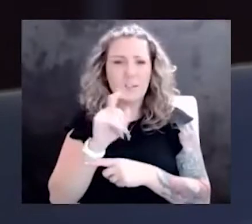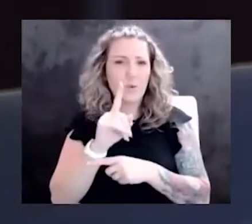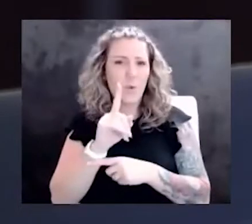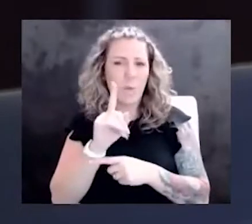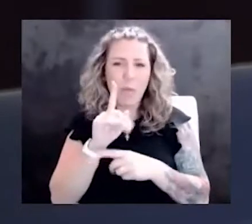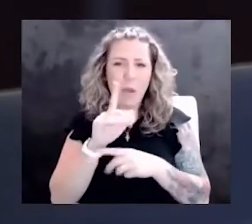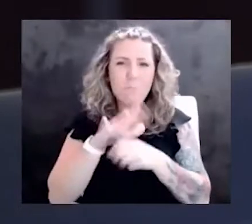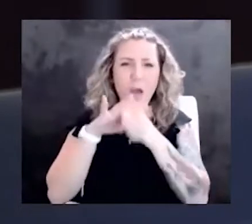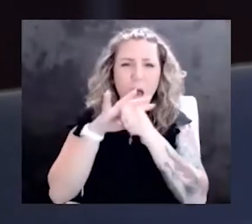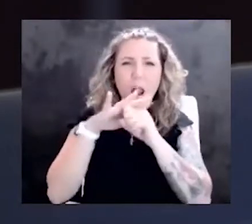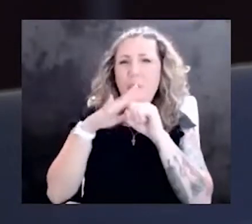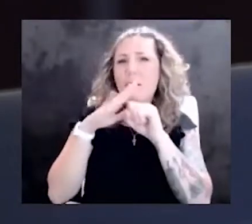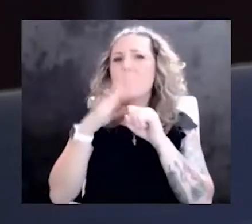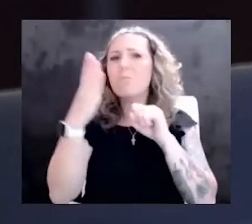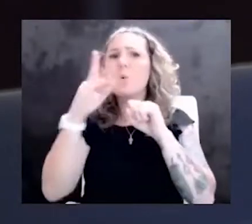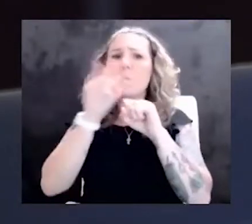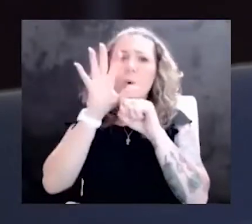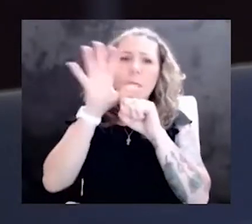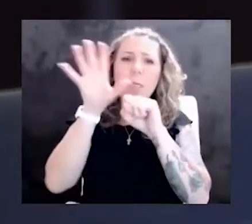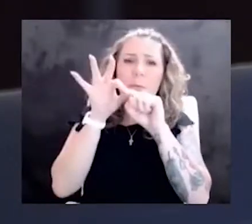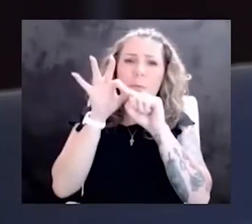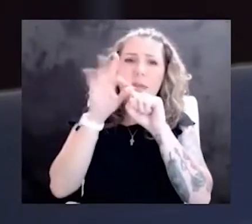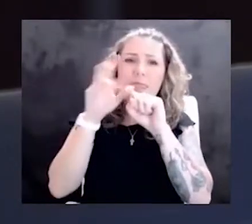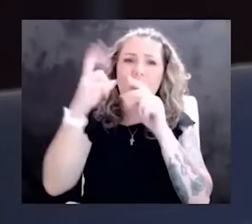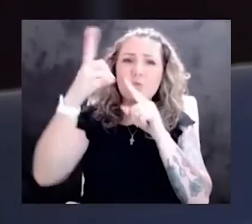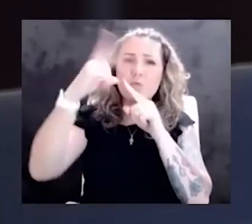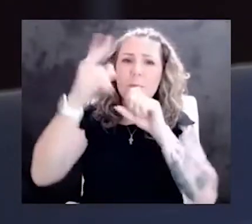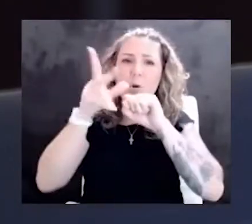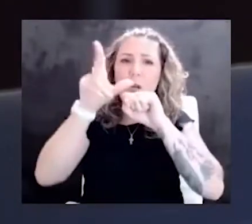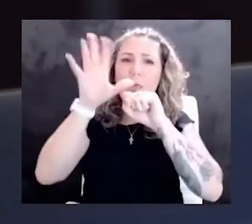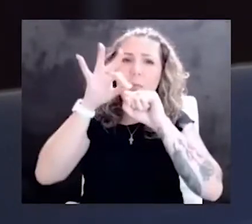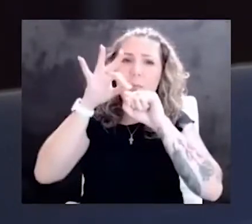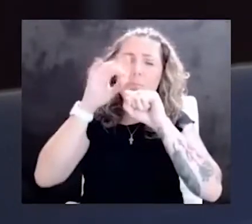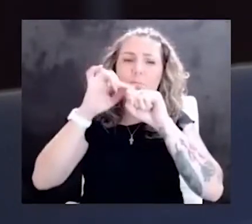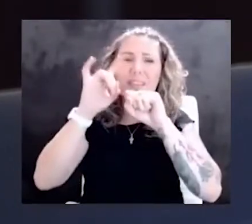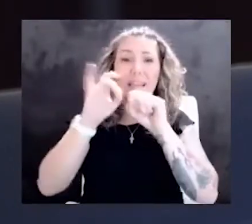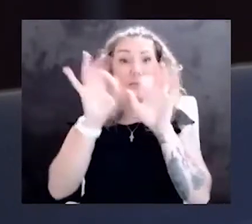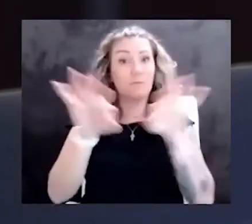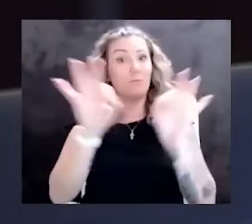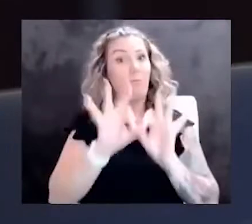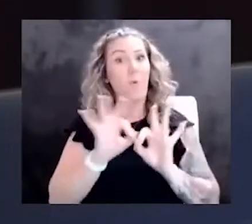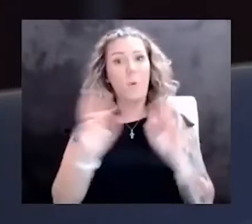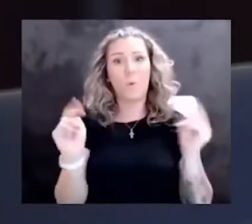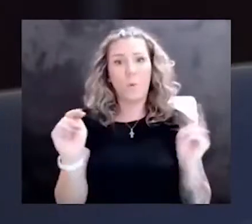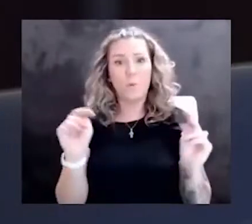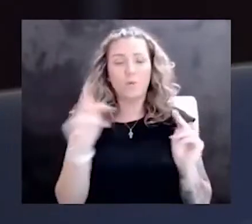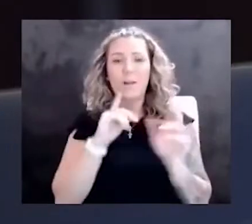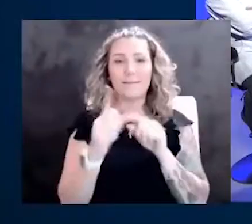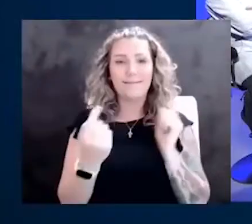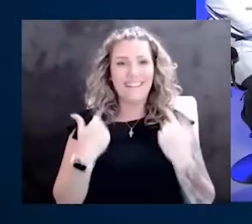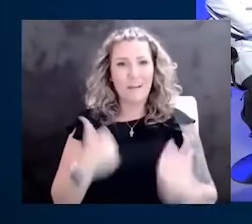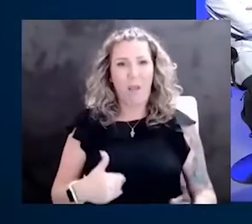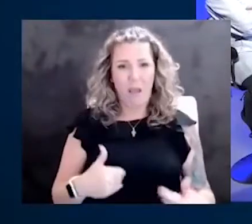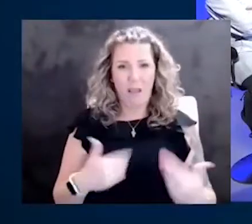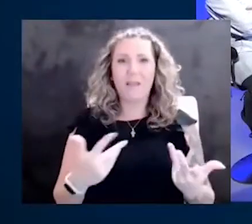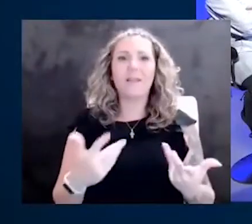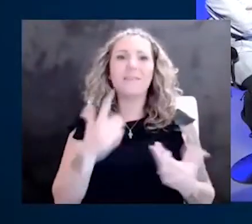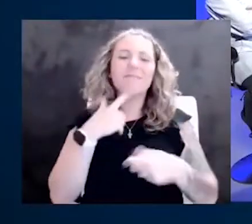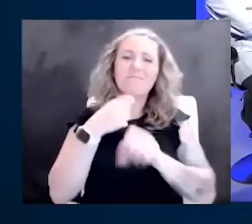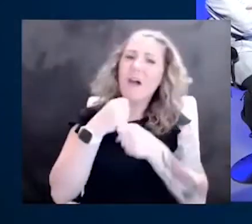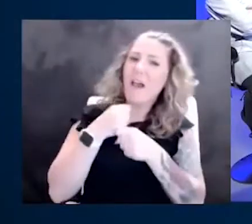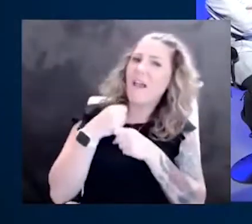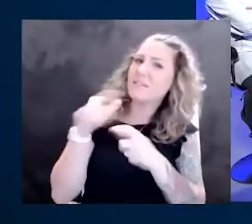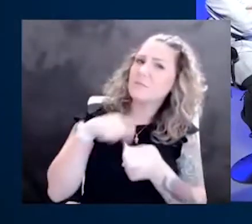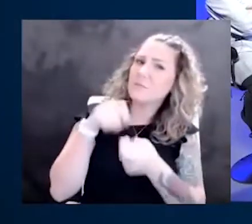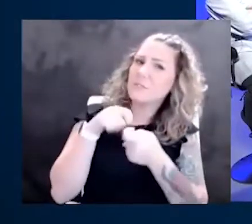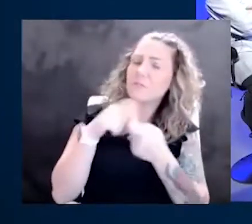it binds to our receptors, those are the important neutralizing antibodies. So our body makes specific antibodies to very specific